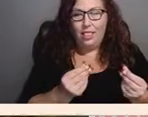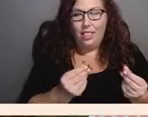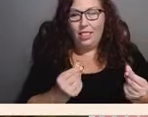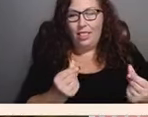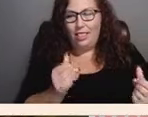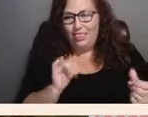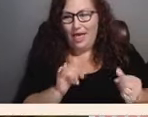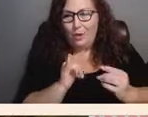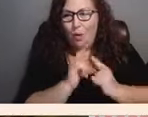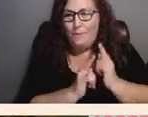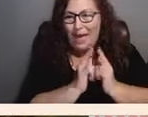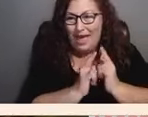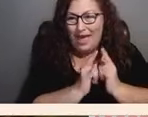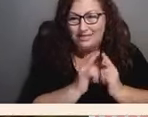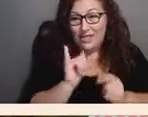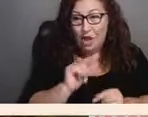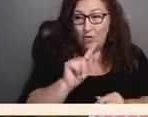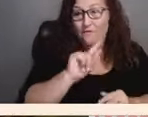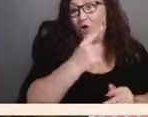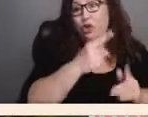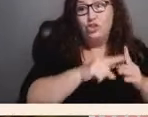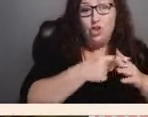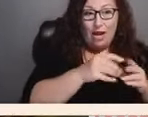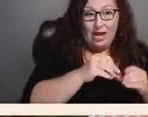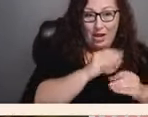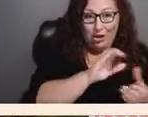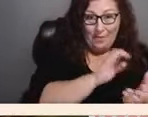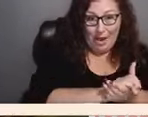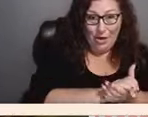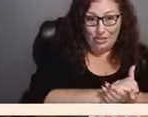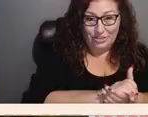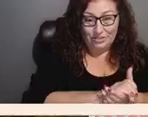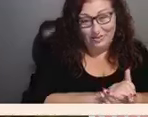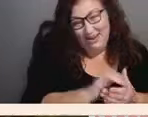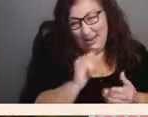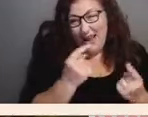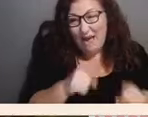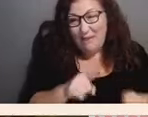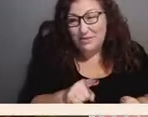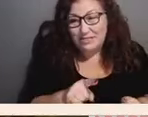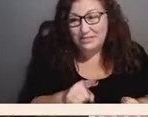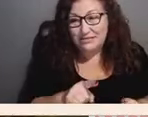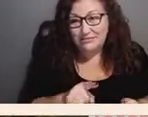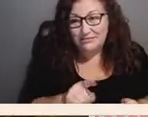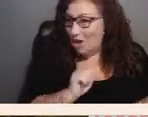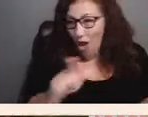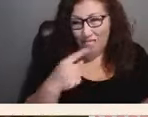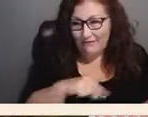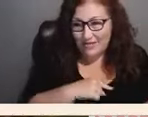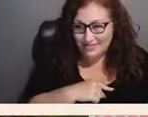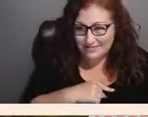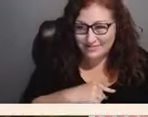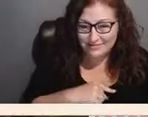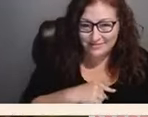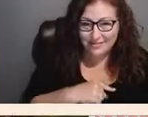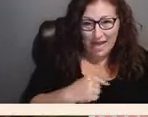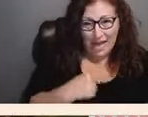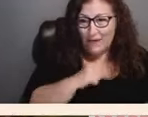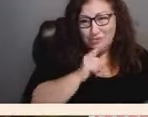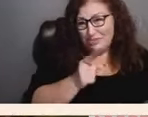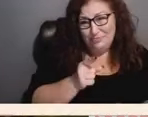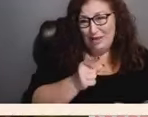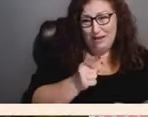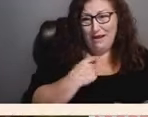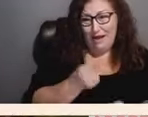you first started in your marriage. It happens to all of us. I'm just being practical.